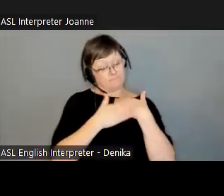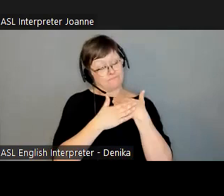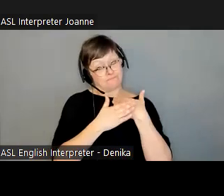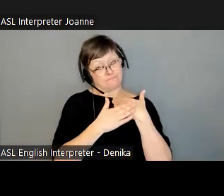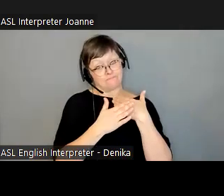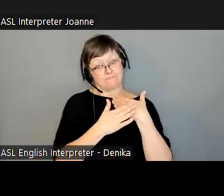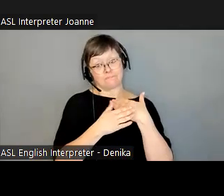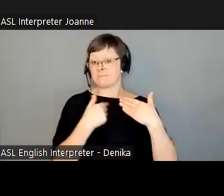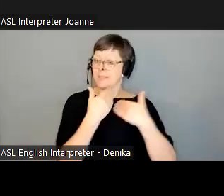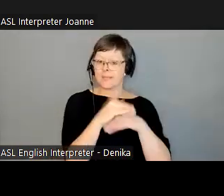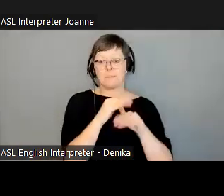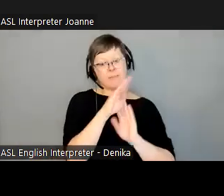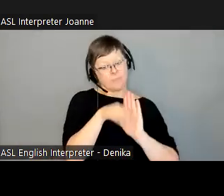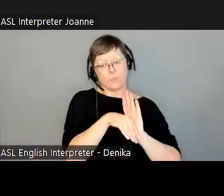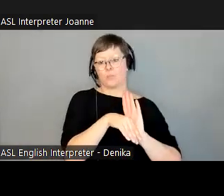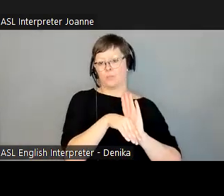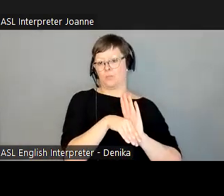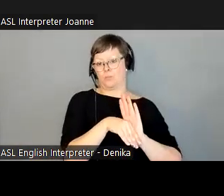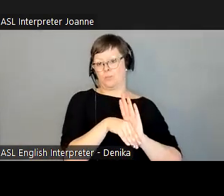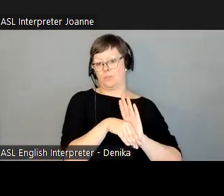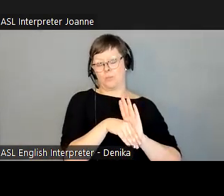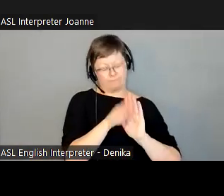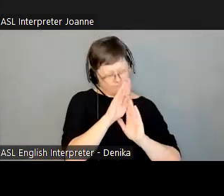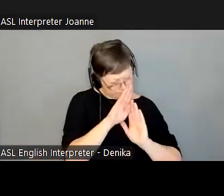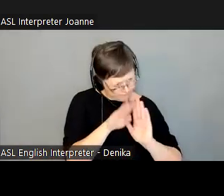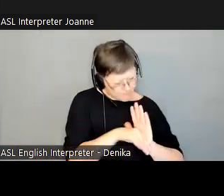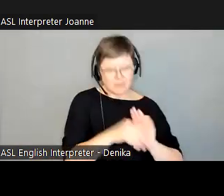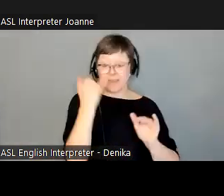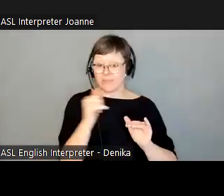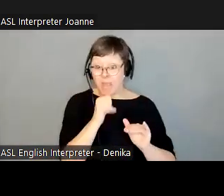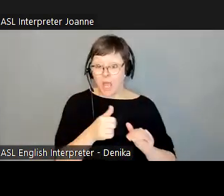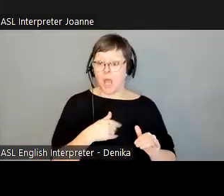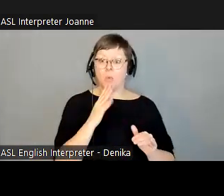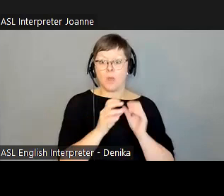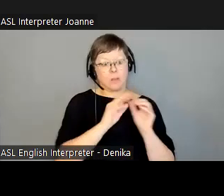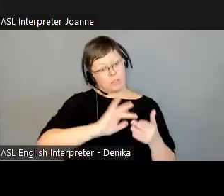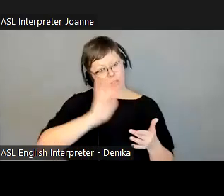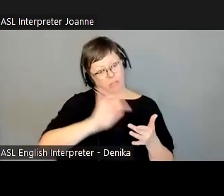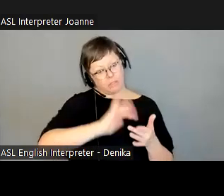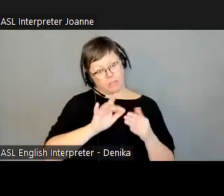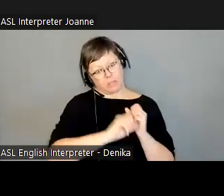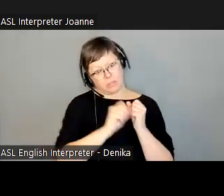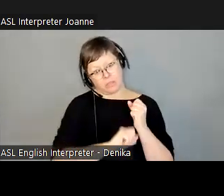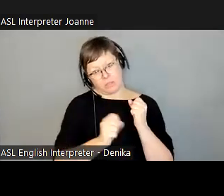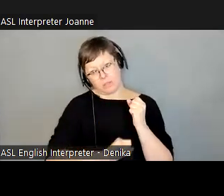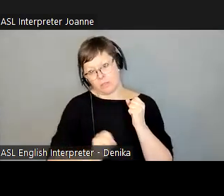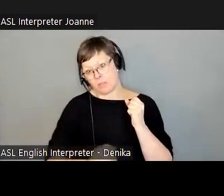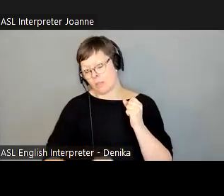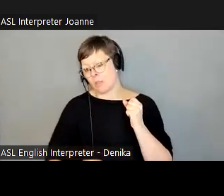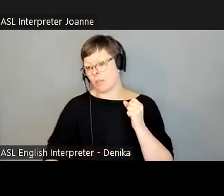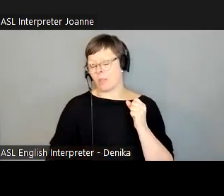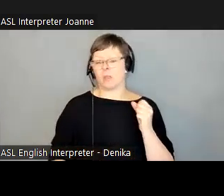a half an hour so that I'm not stuck in a doom scroll, and I just look for different things and get it done.